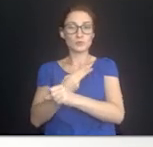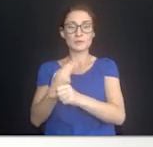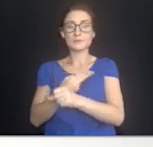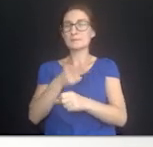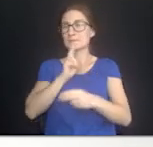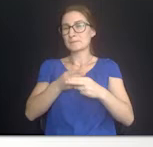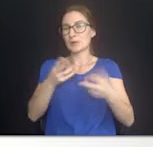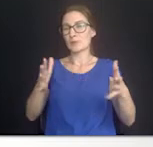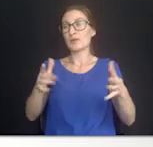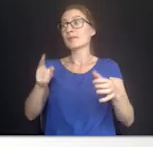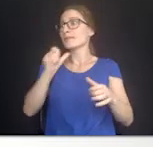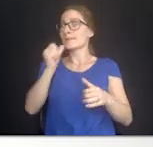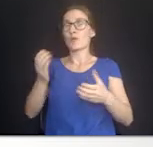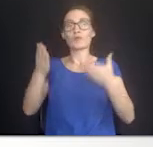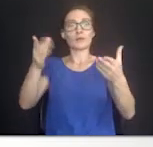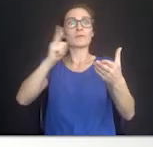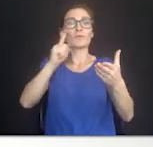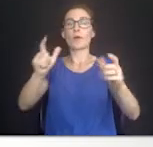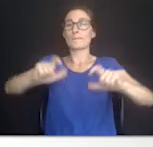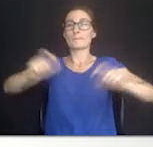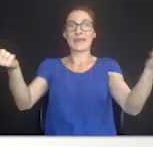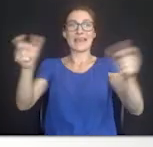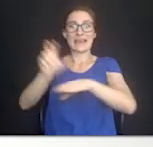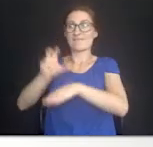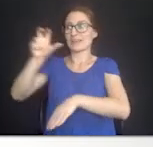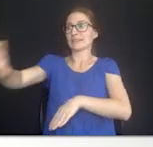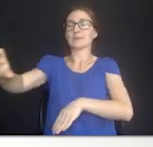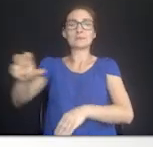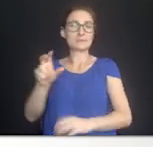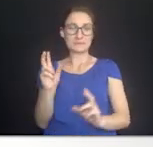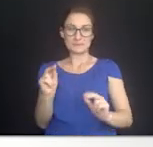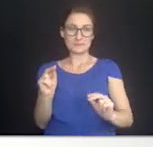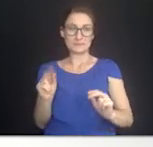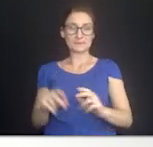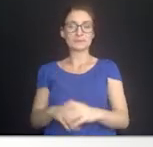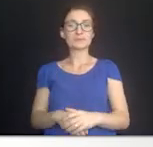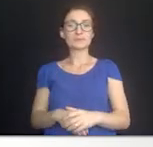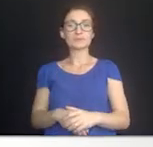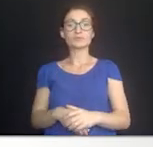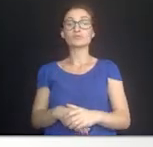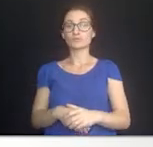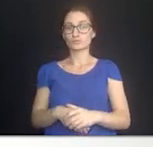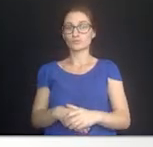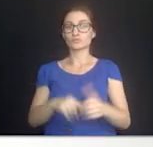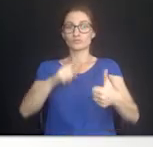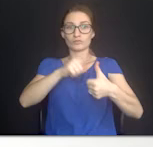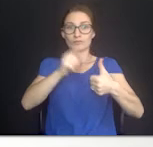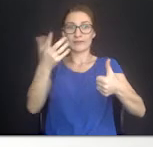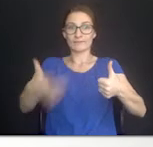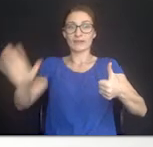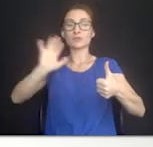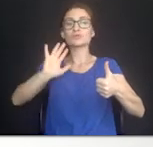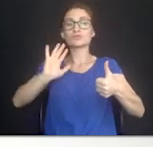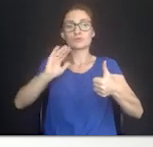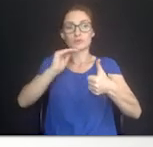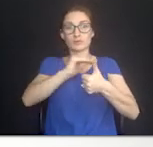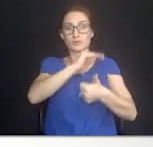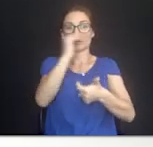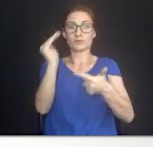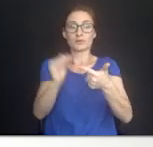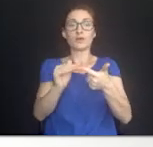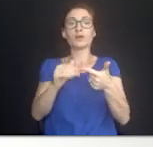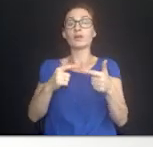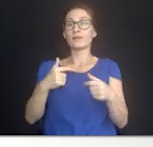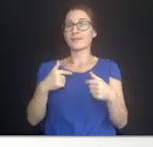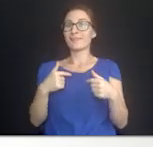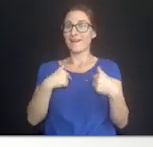for large investments. So, okay. So now that that's covered, let's move on to some of the things that I like actually a whole lot